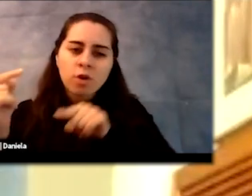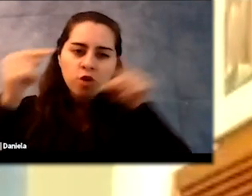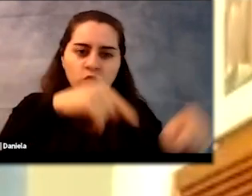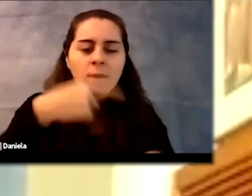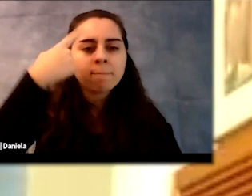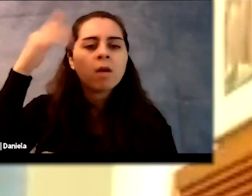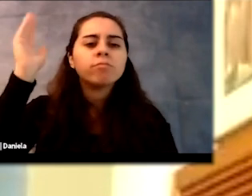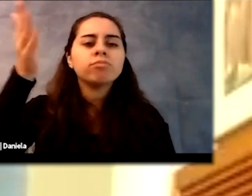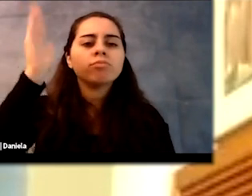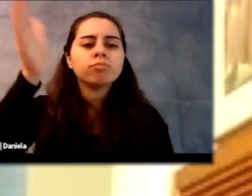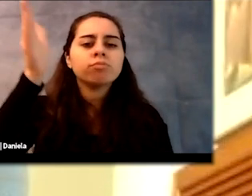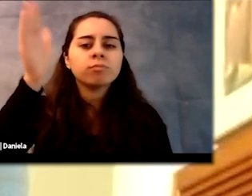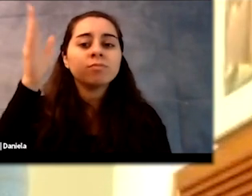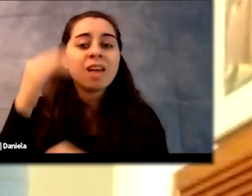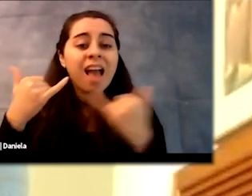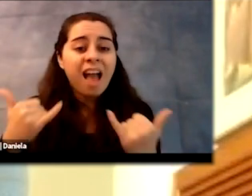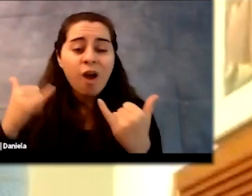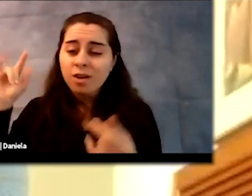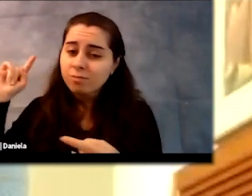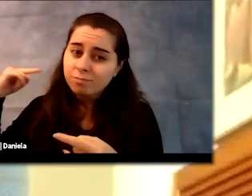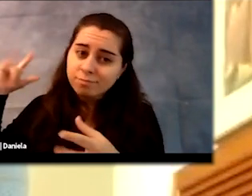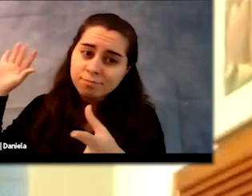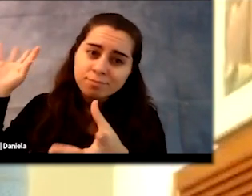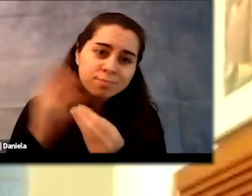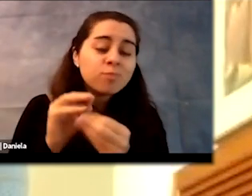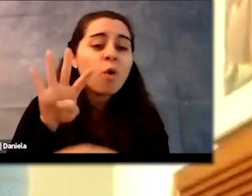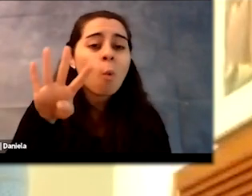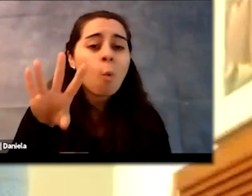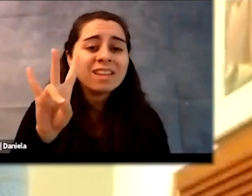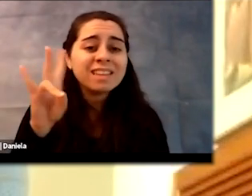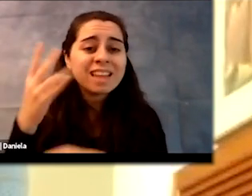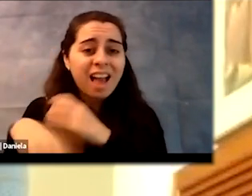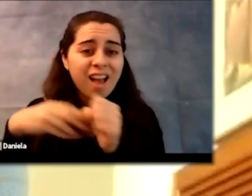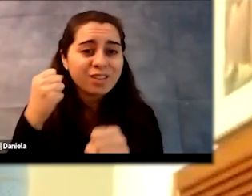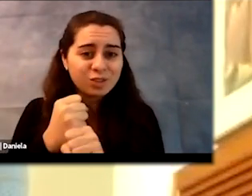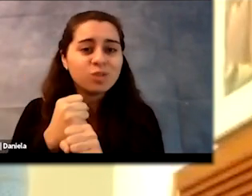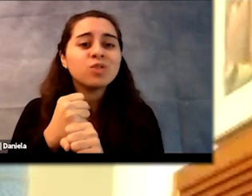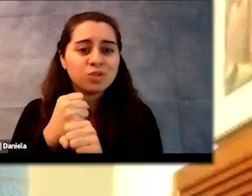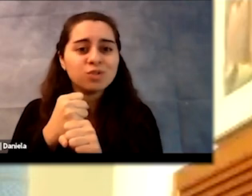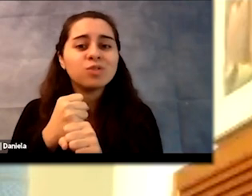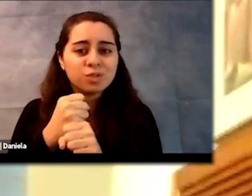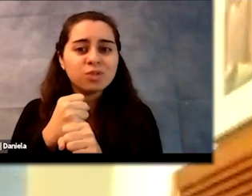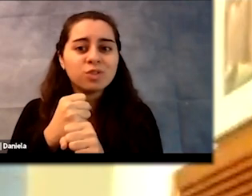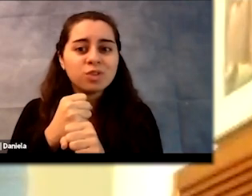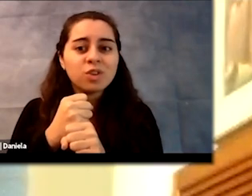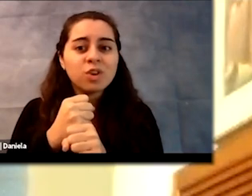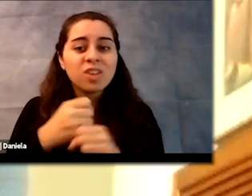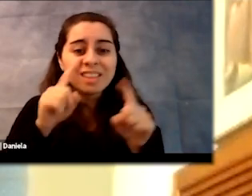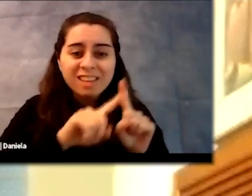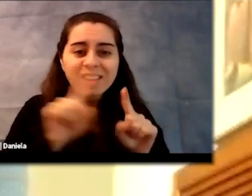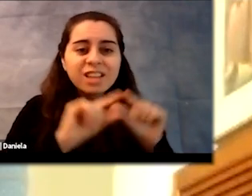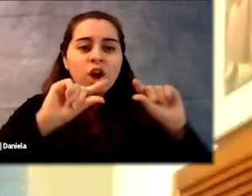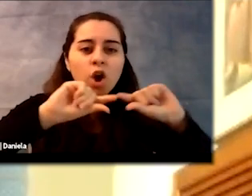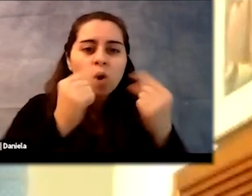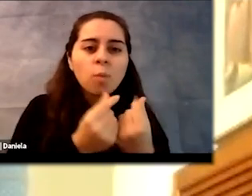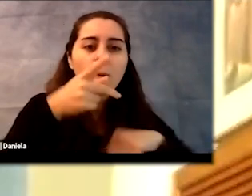Today, 47 years from that first October 27th in 1974, we have all sectors in Puerto Rico